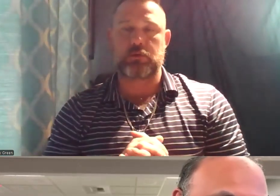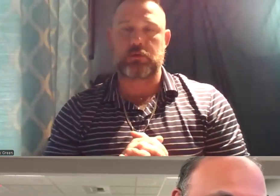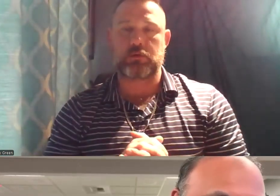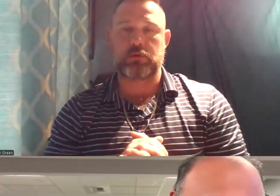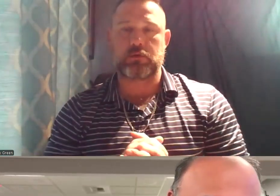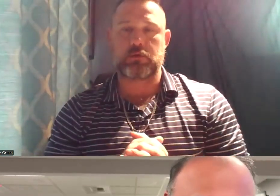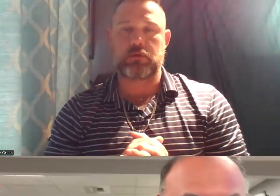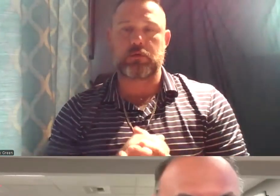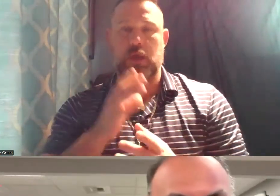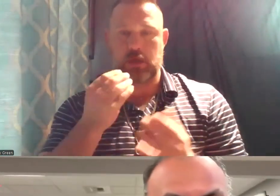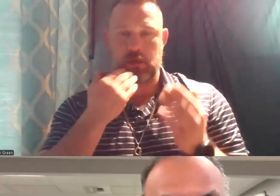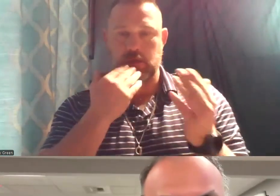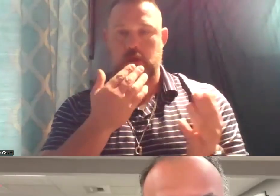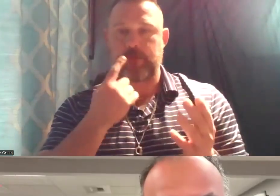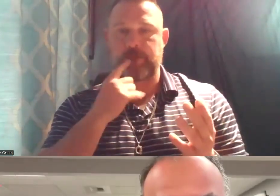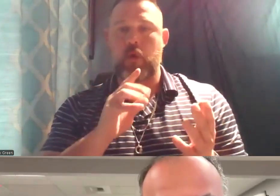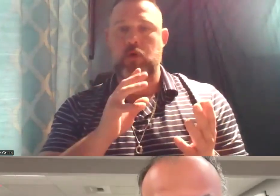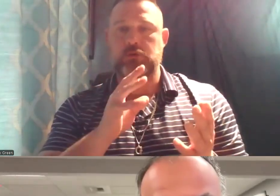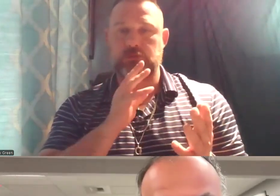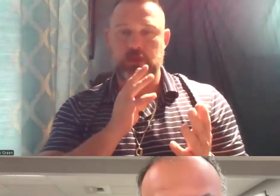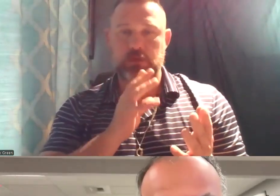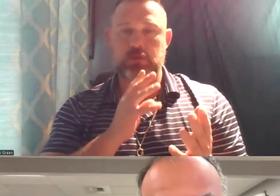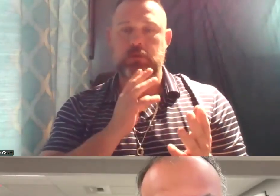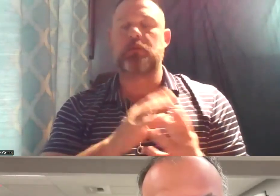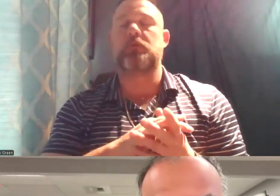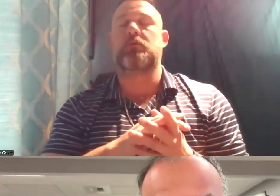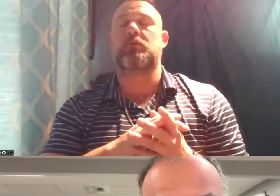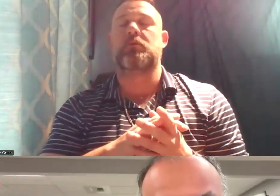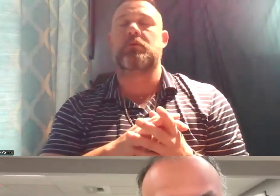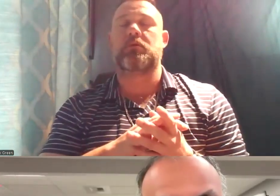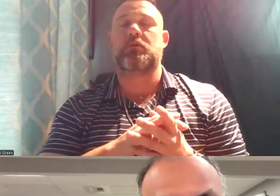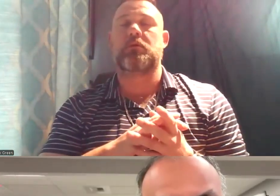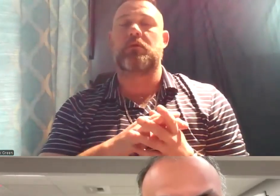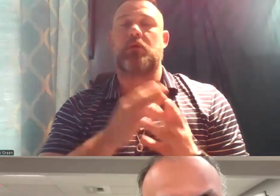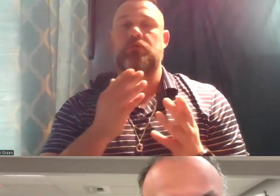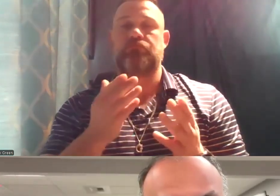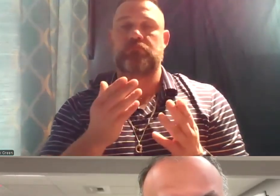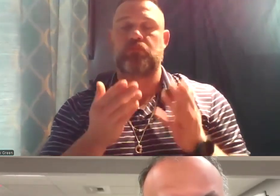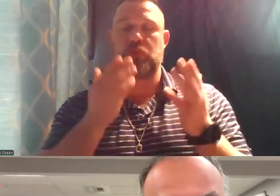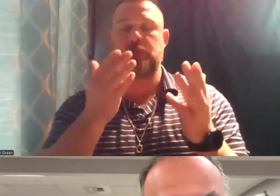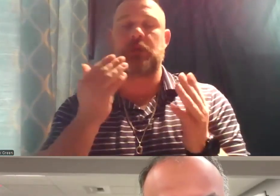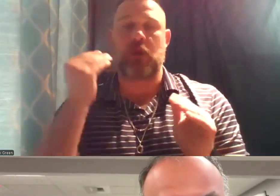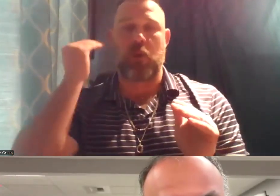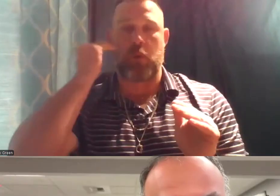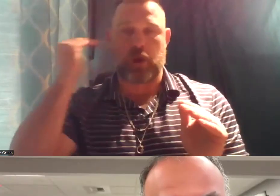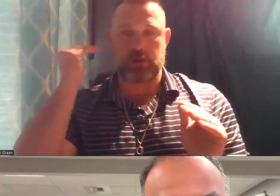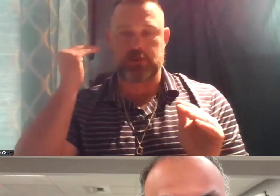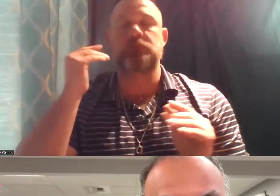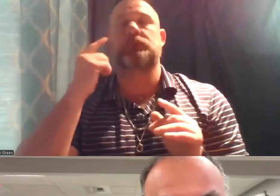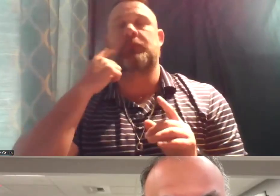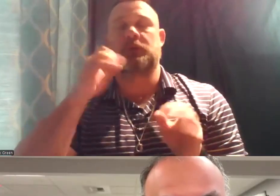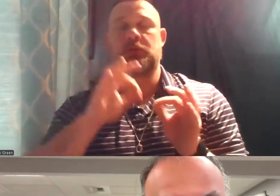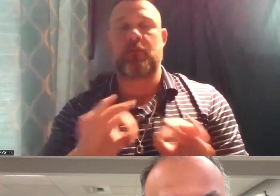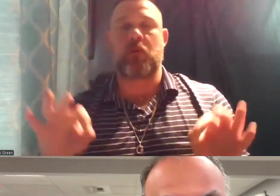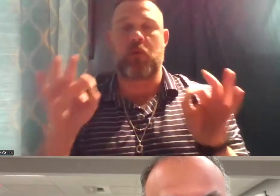And thank you for speaking out, speaking up. raising awareness to this, because it's important